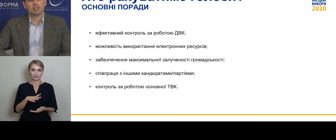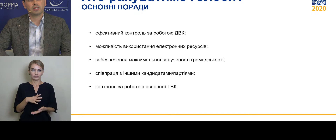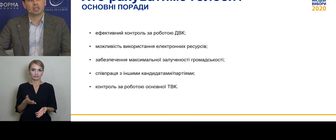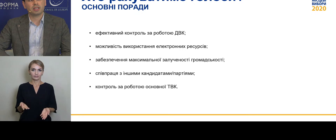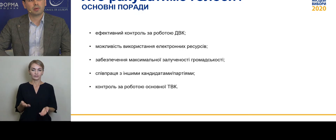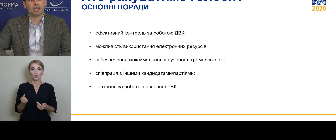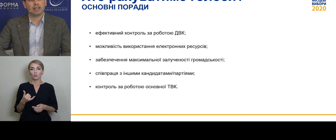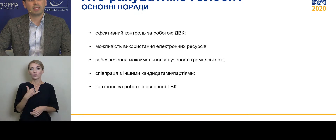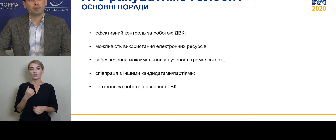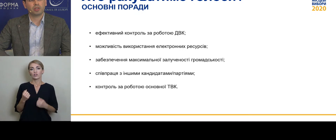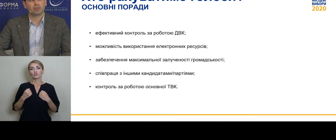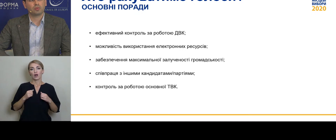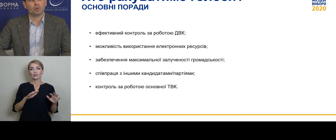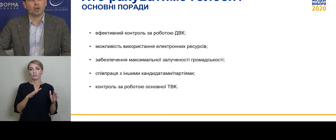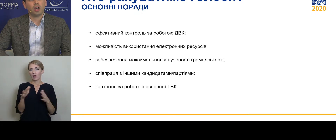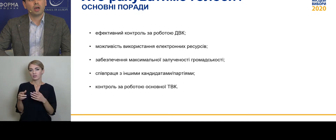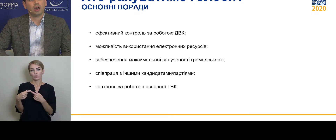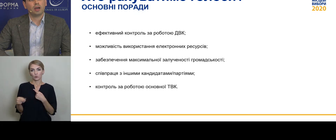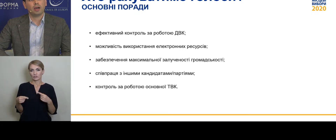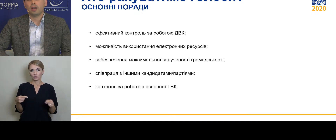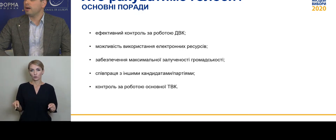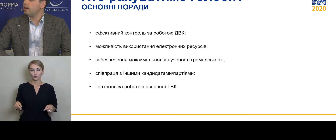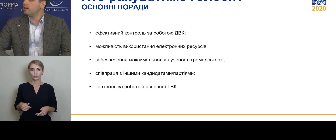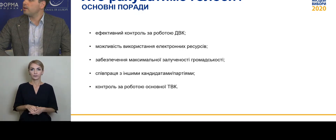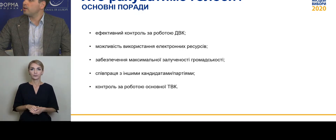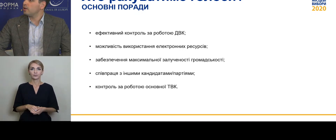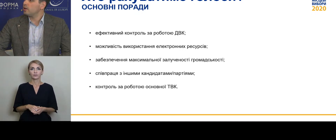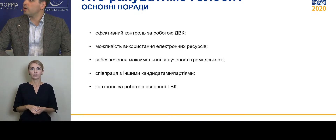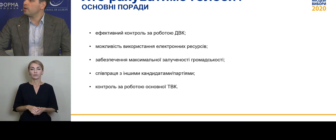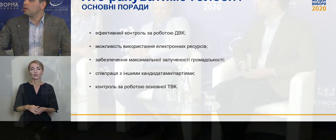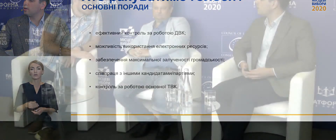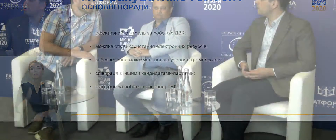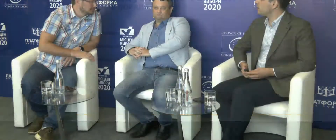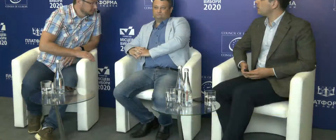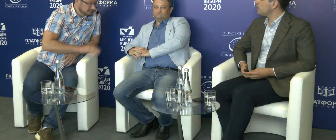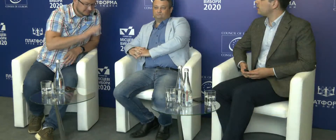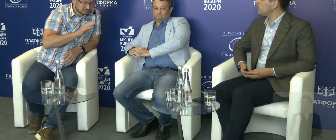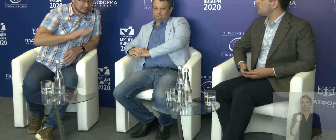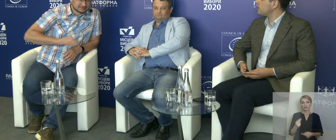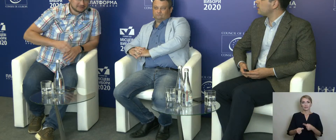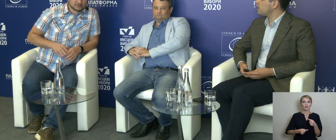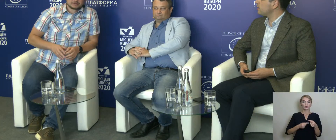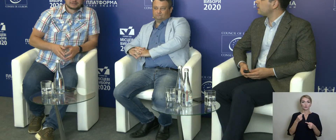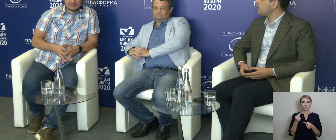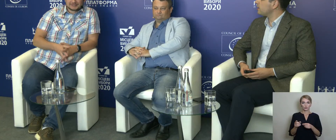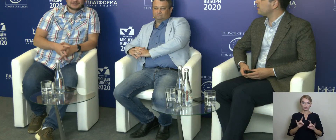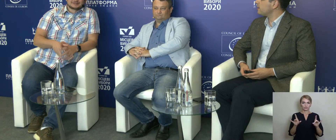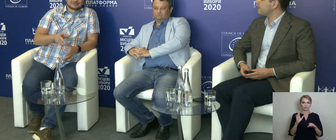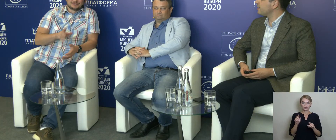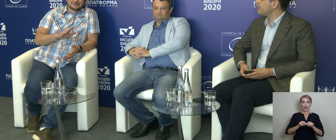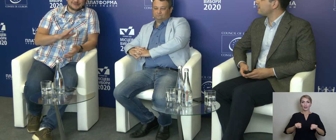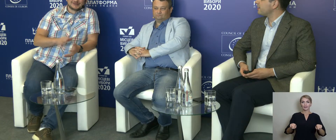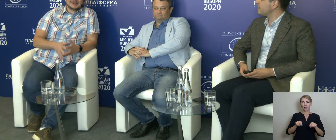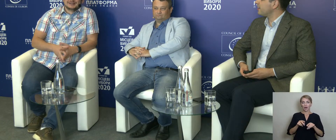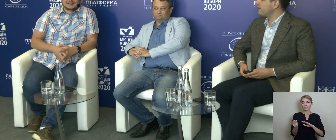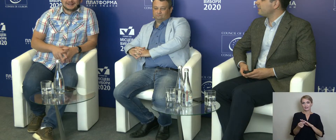tabulation of the results. But unfortunately, it happens in this country. Well, we are going to have